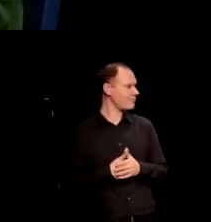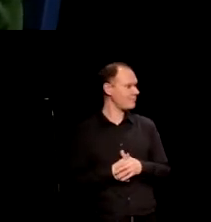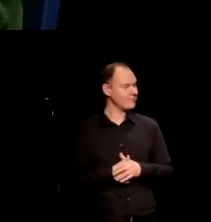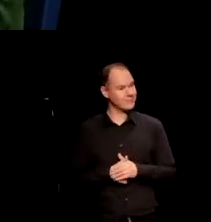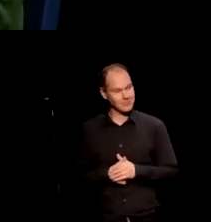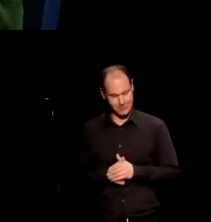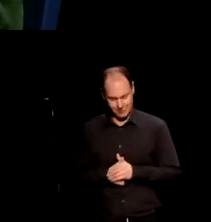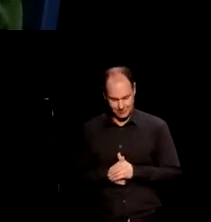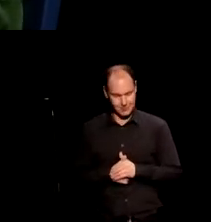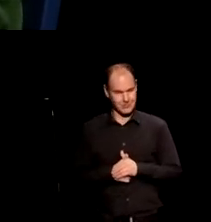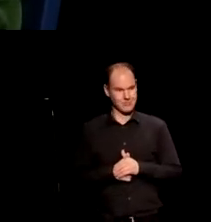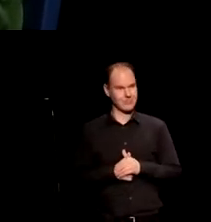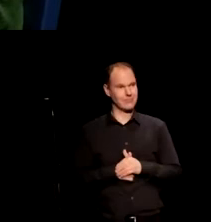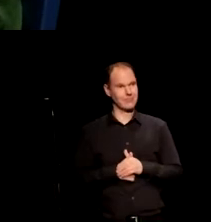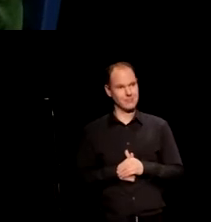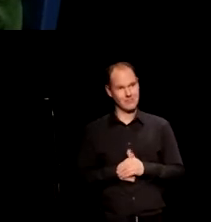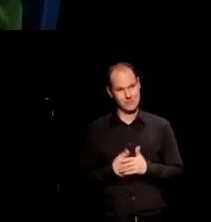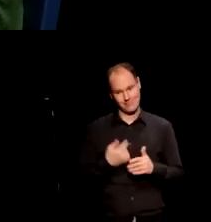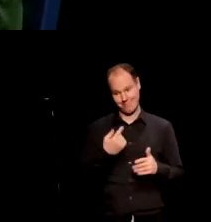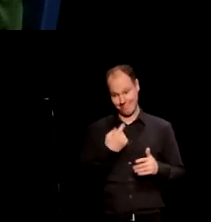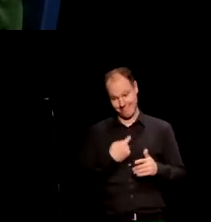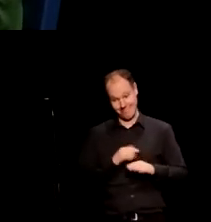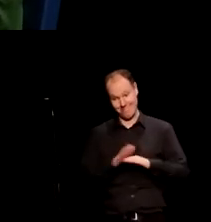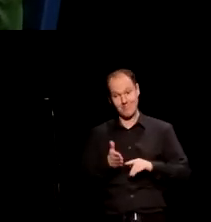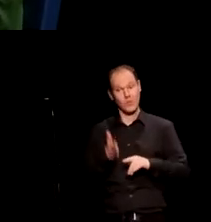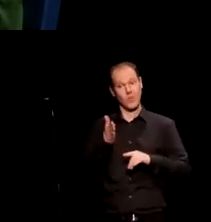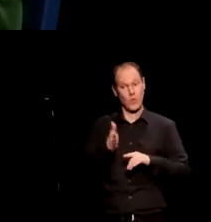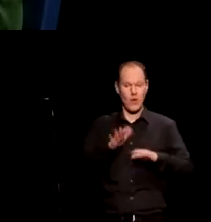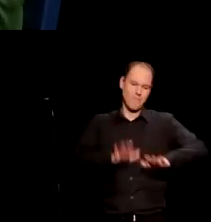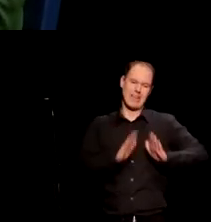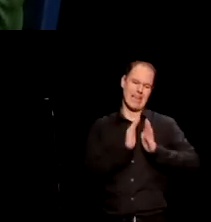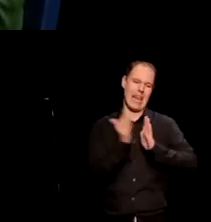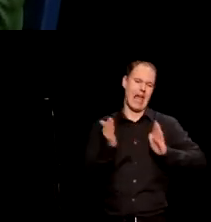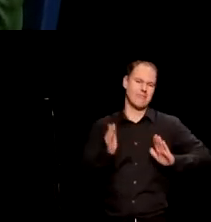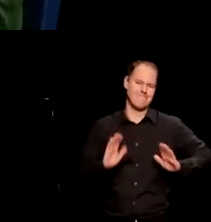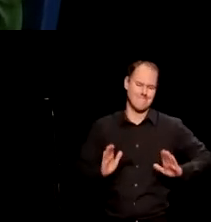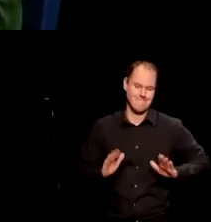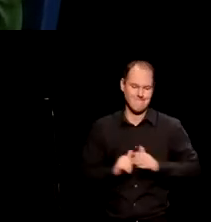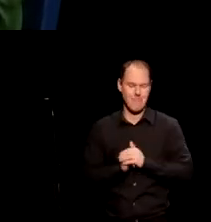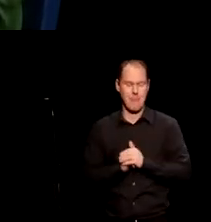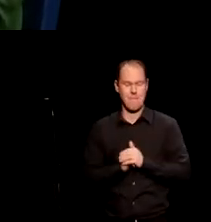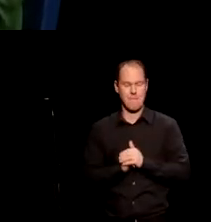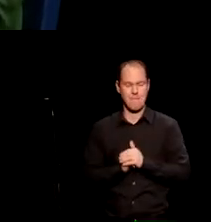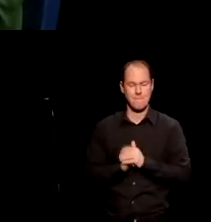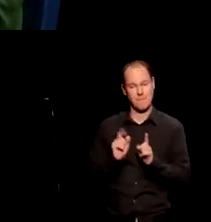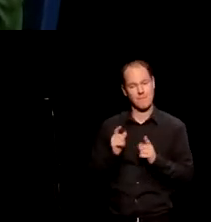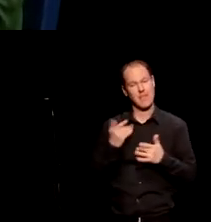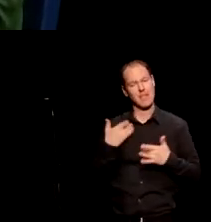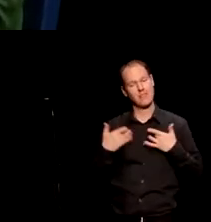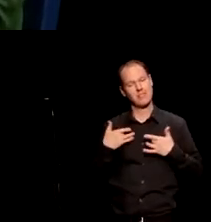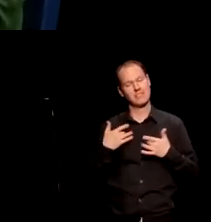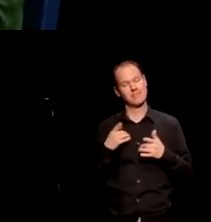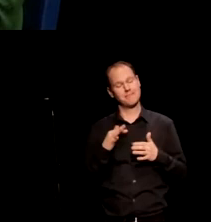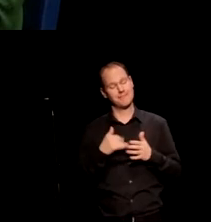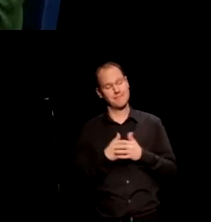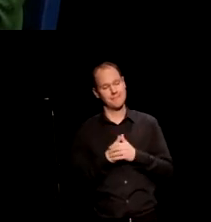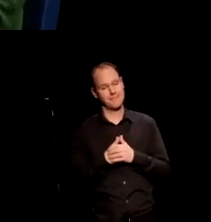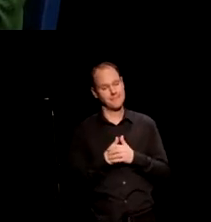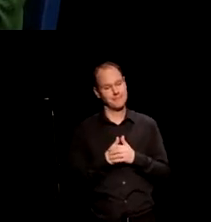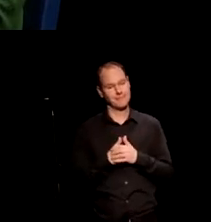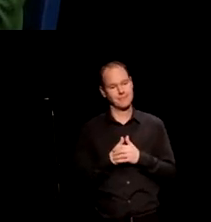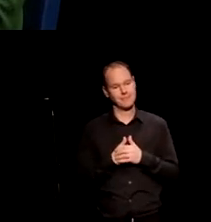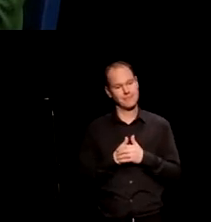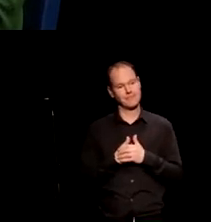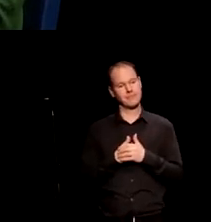Obviously, I wasn't there. The British Library wasn't part of that journey. I'm just here at this point in time. I think it's interesting in terms of the